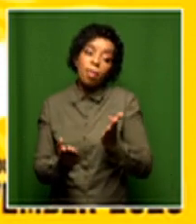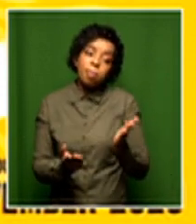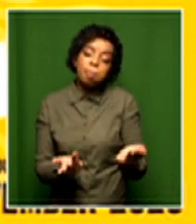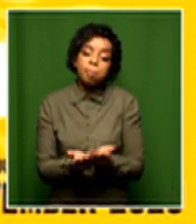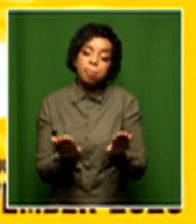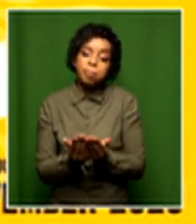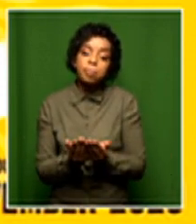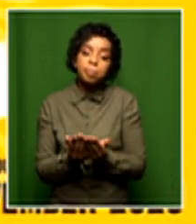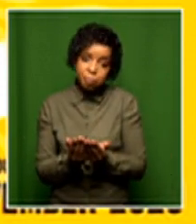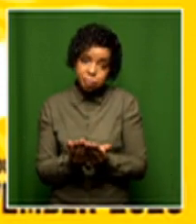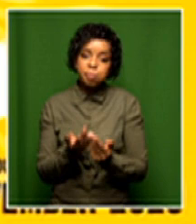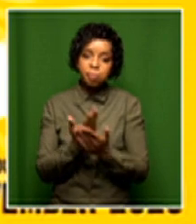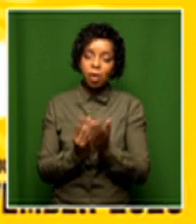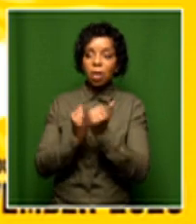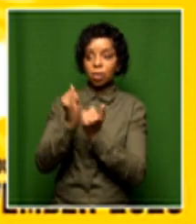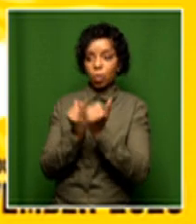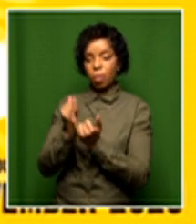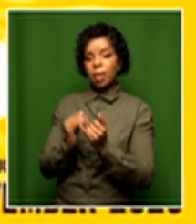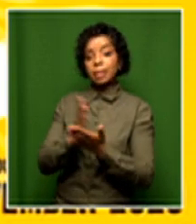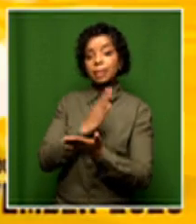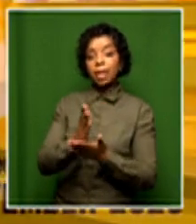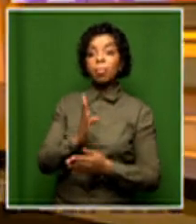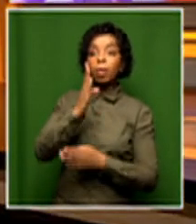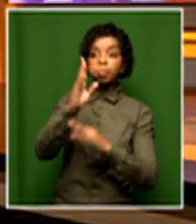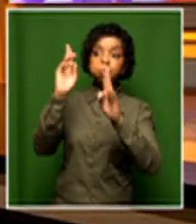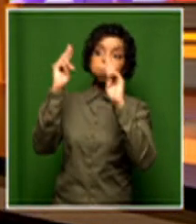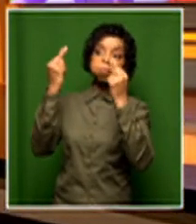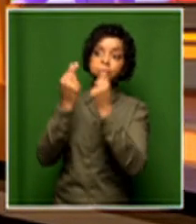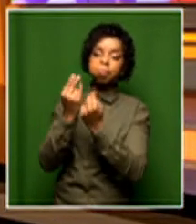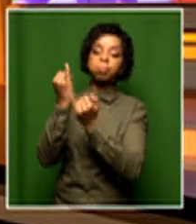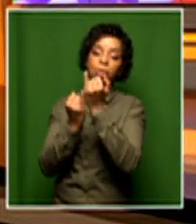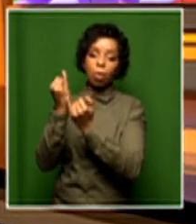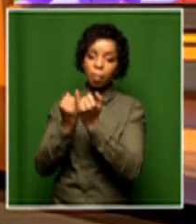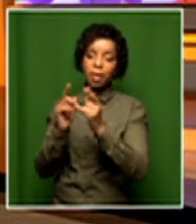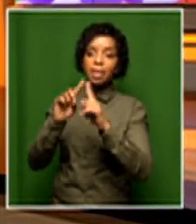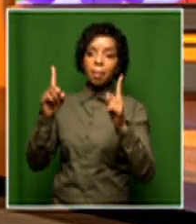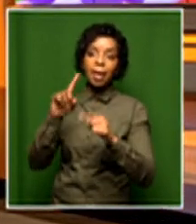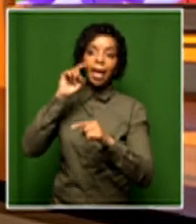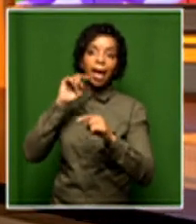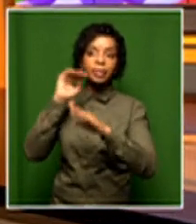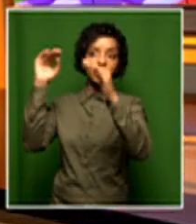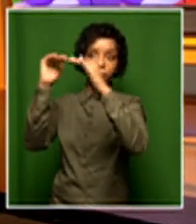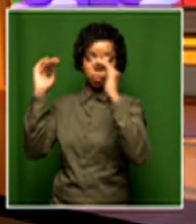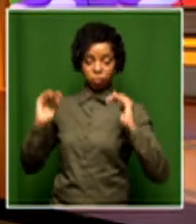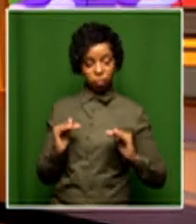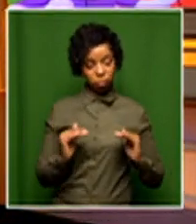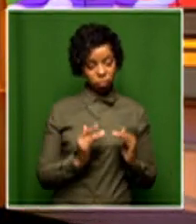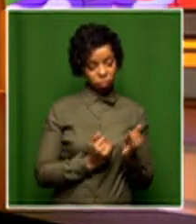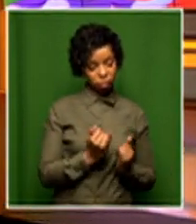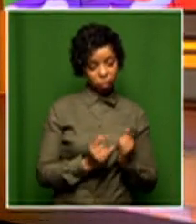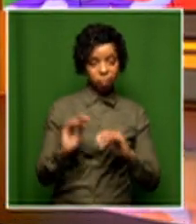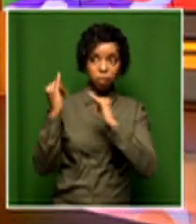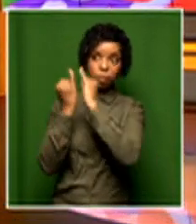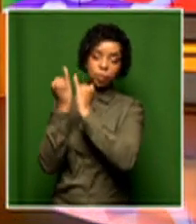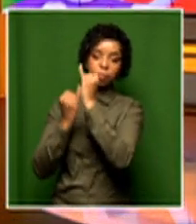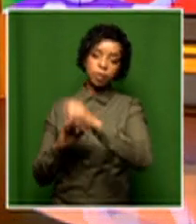their peers, and those who are still at university can compete with their peers. Let's talk about the prize package or the incentives